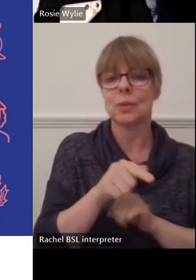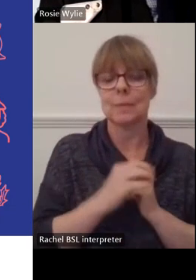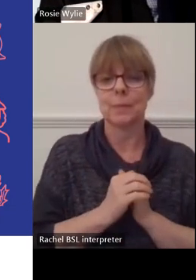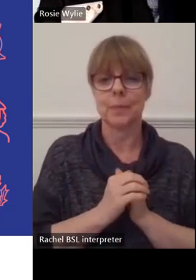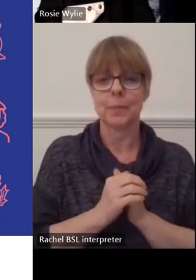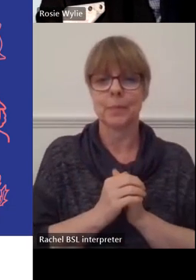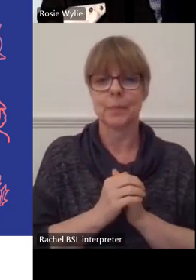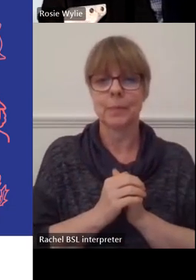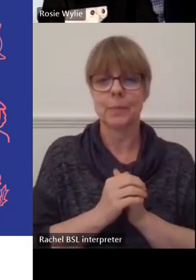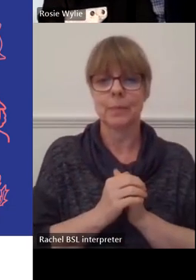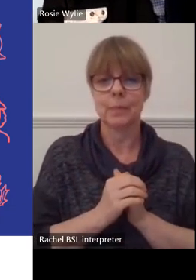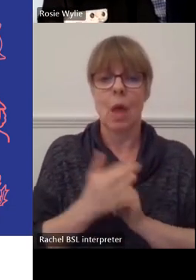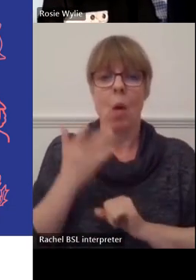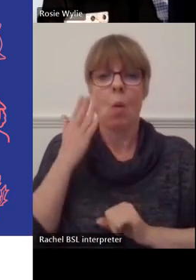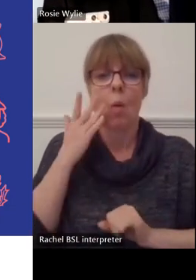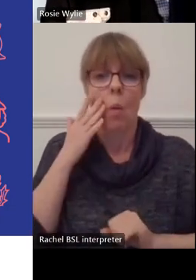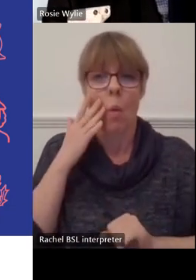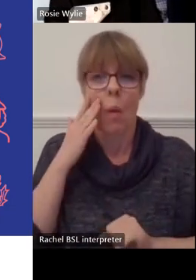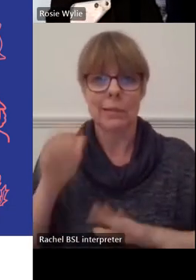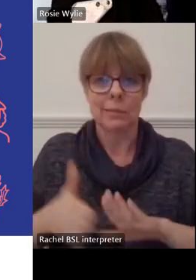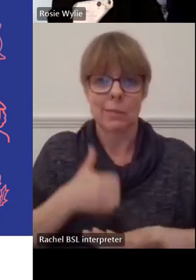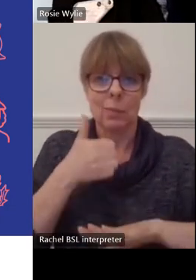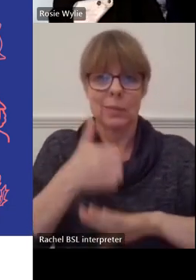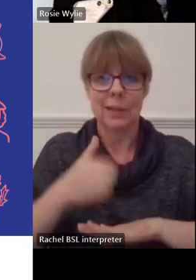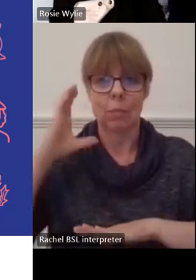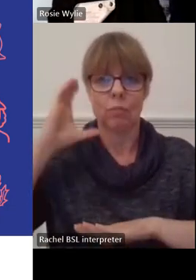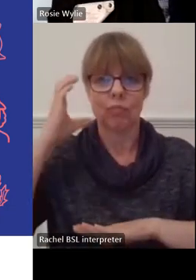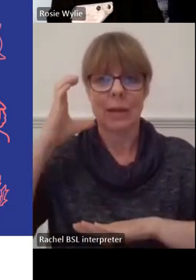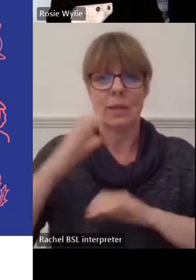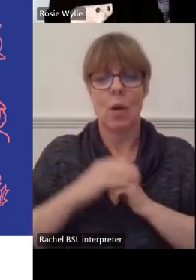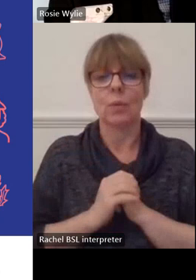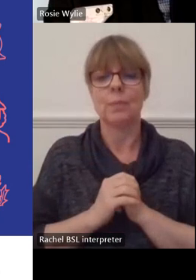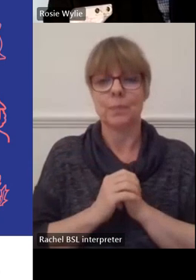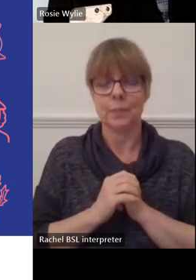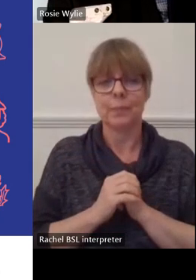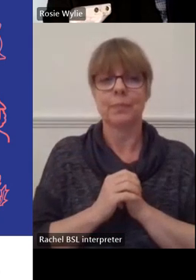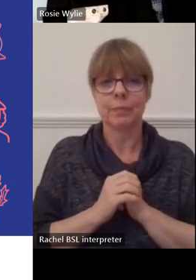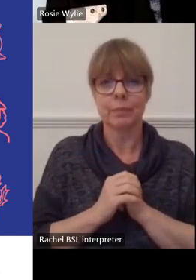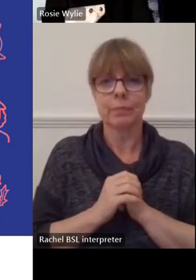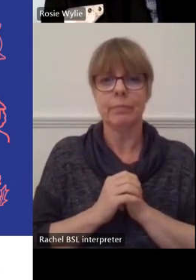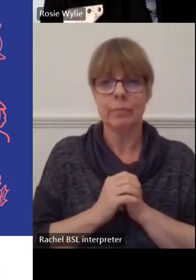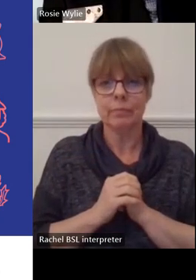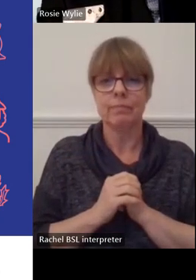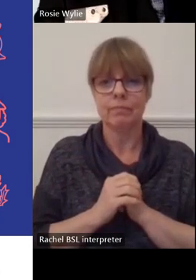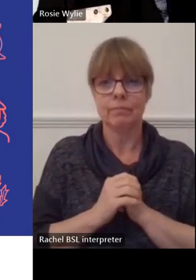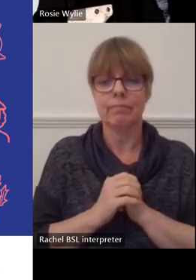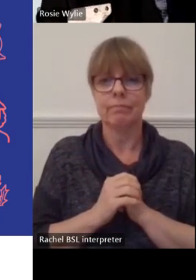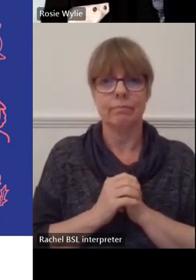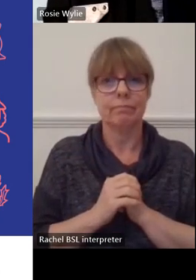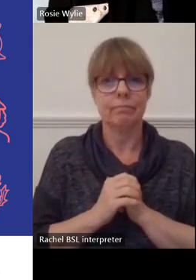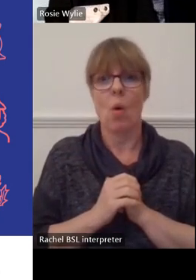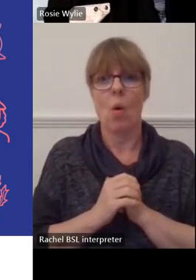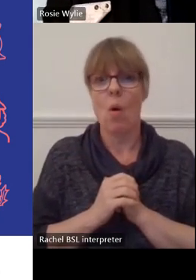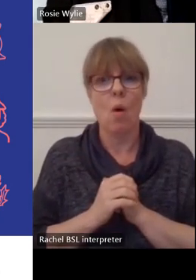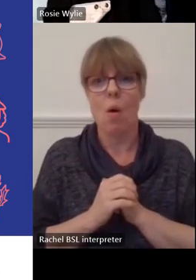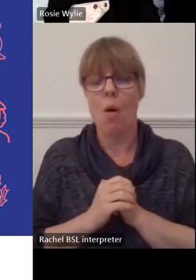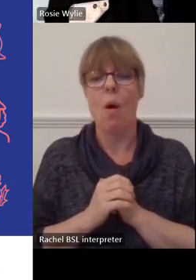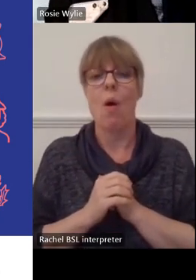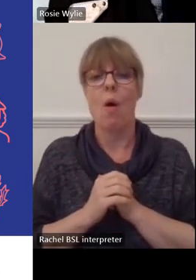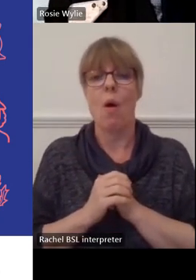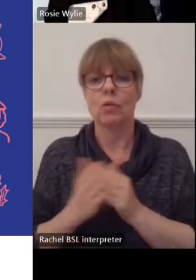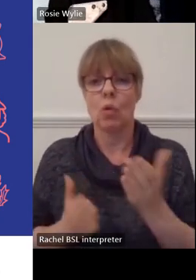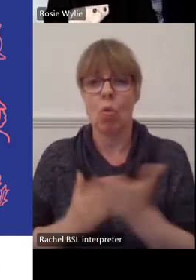When Jambo Radio finally started, the misinformation that was spreading on different WhatsApp groups,